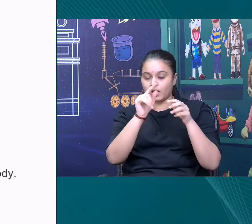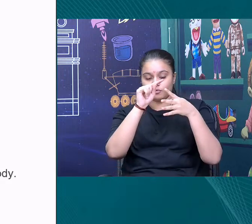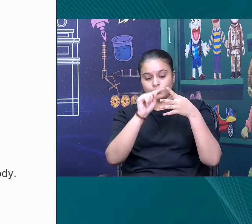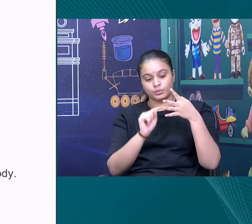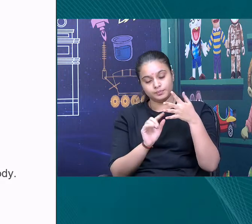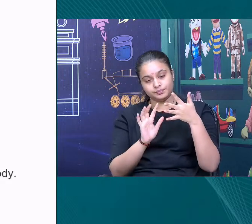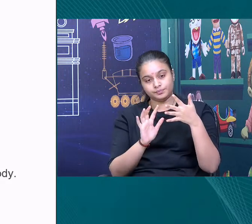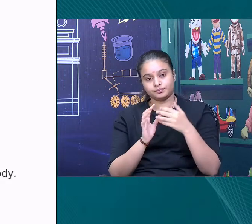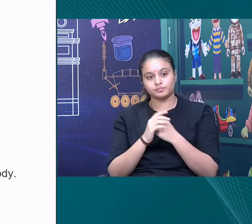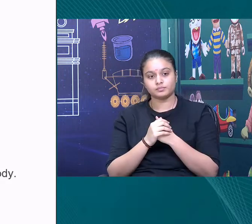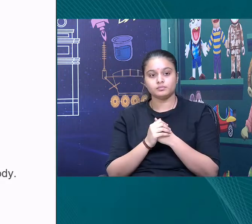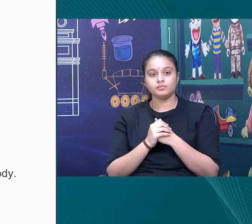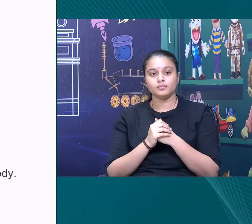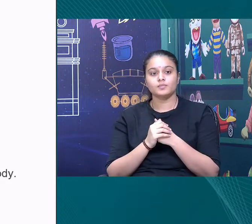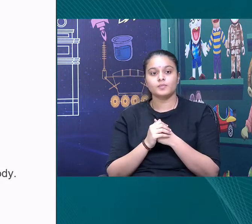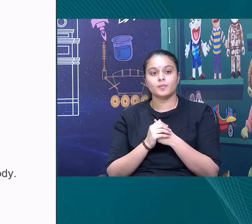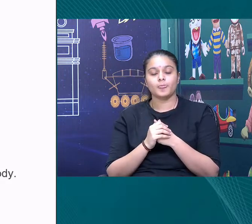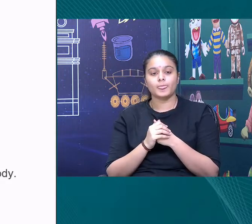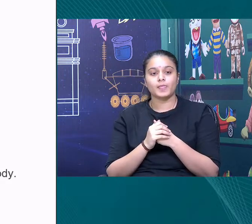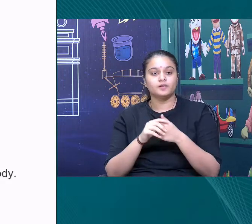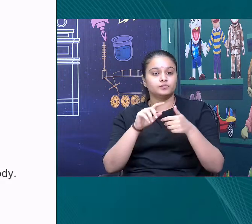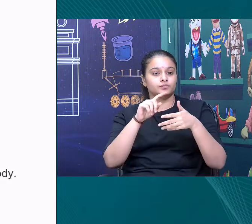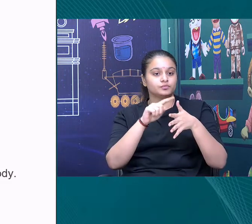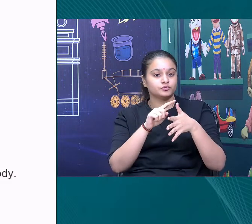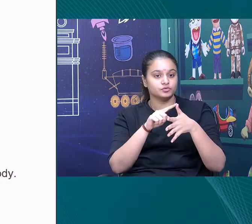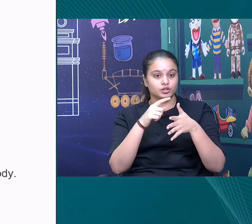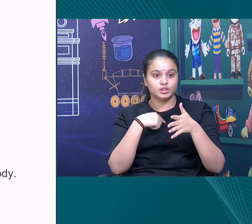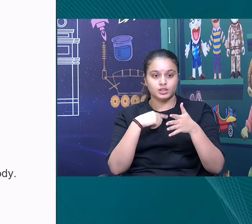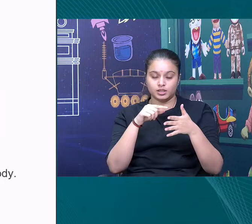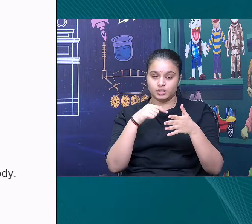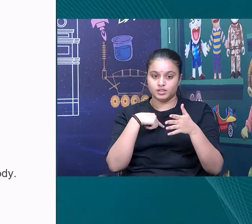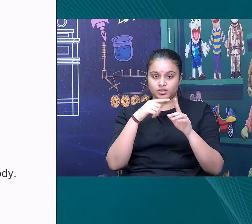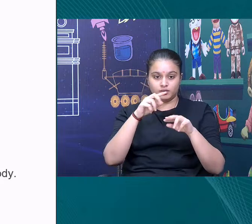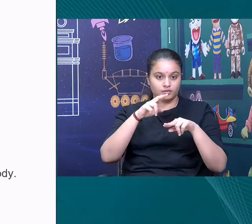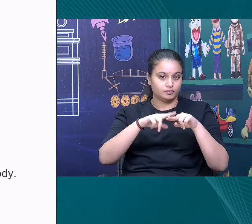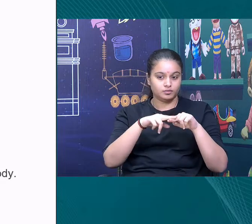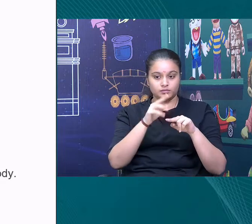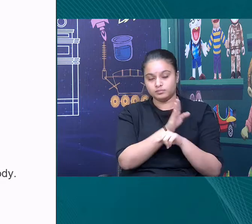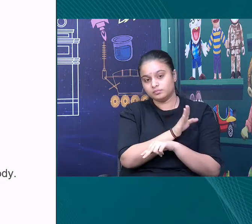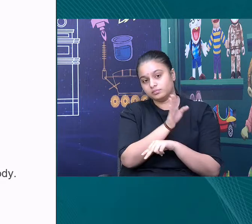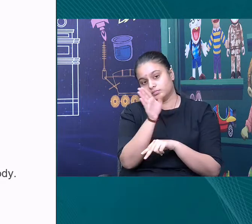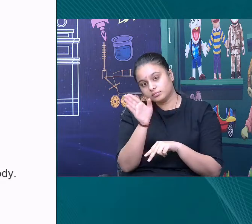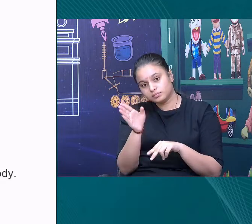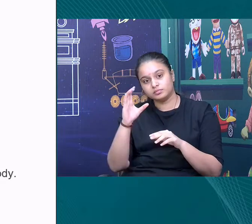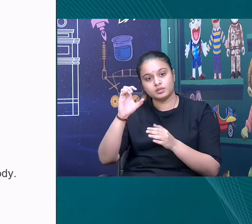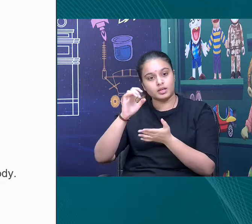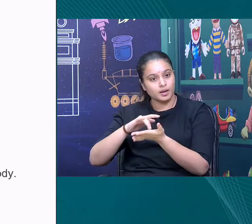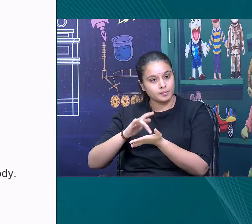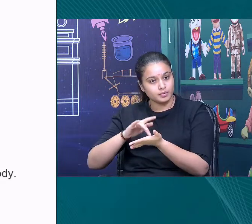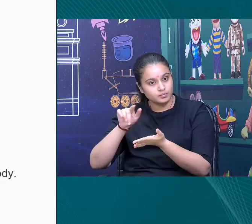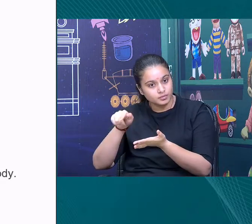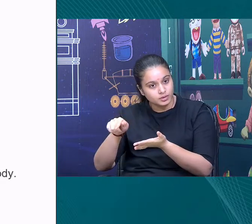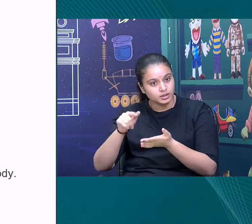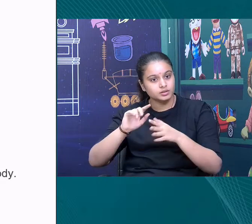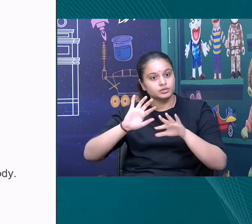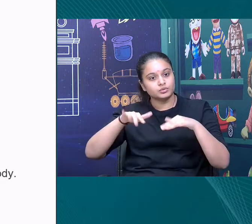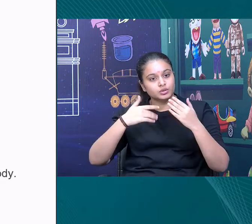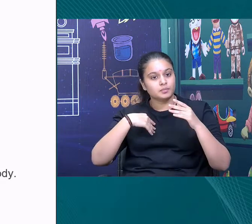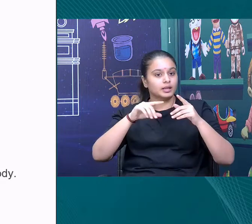points. So Kanga's journey to Cambridge, Firdaus travels to meet Stephen